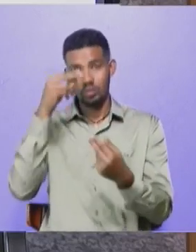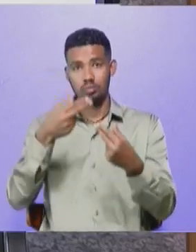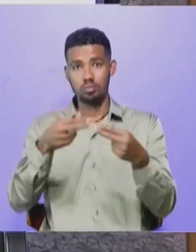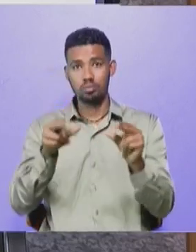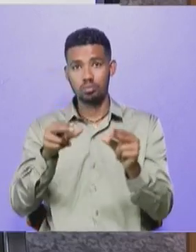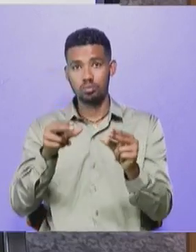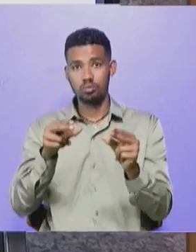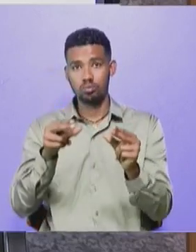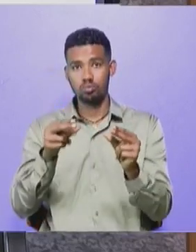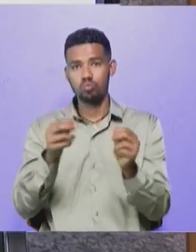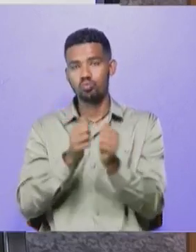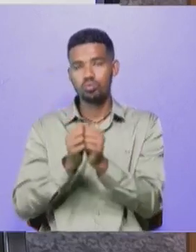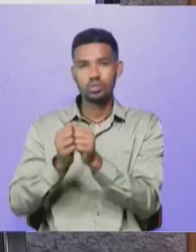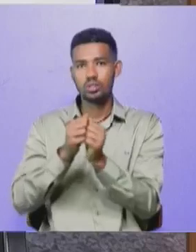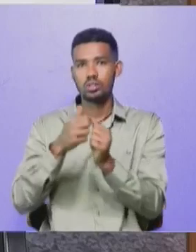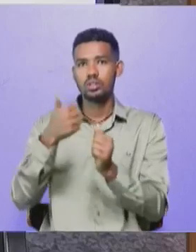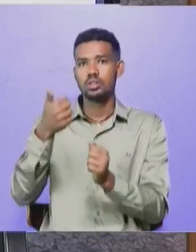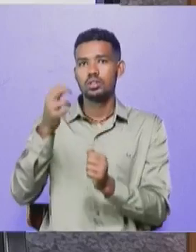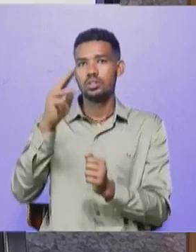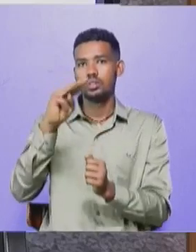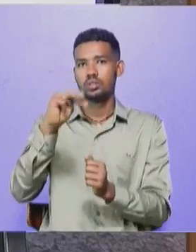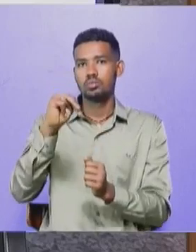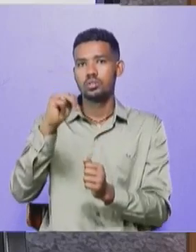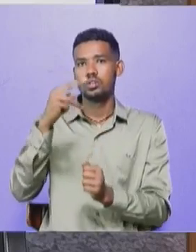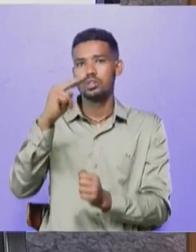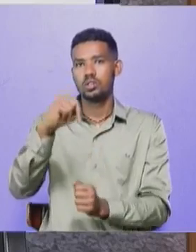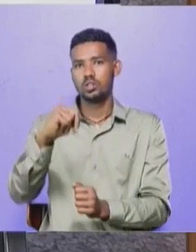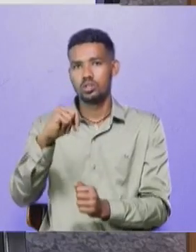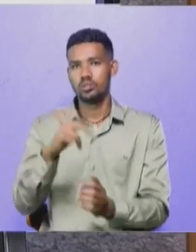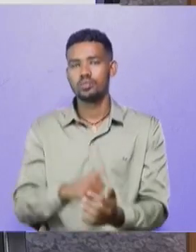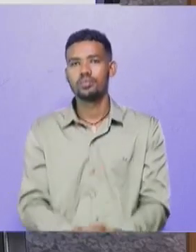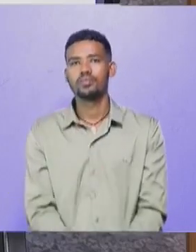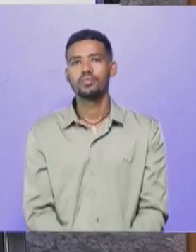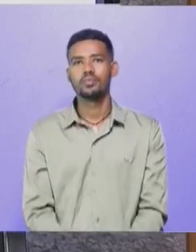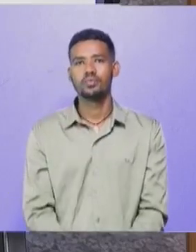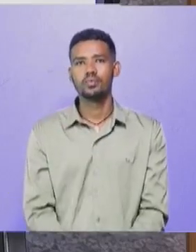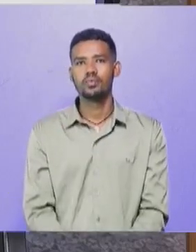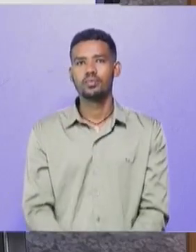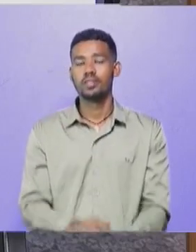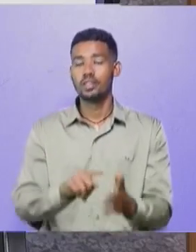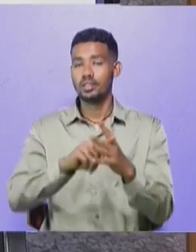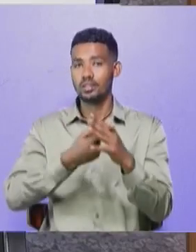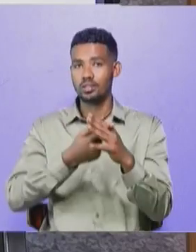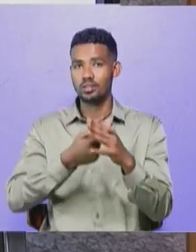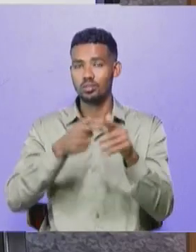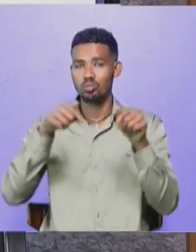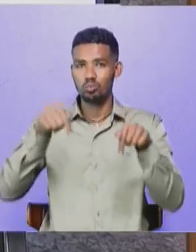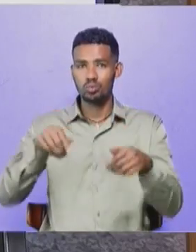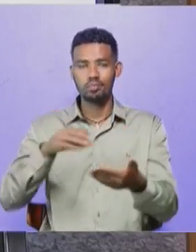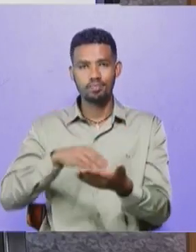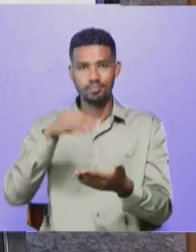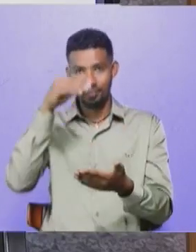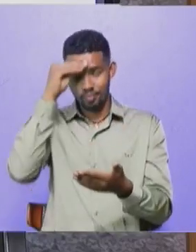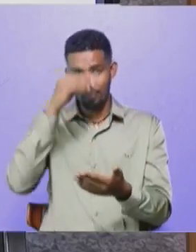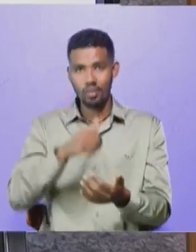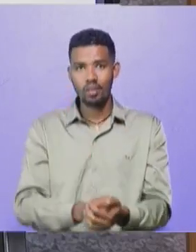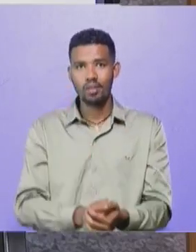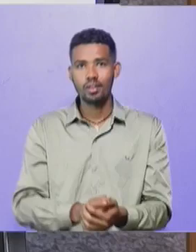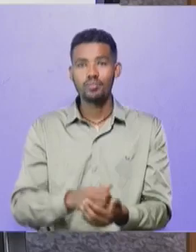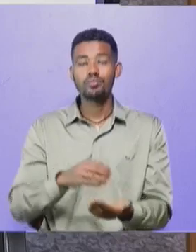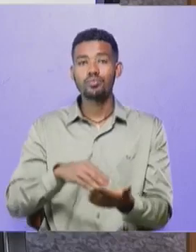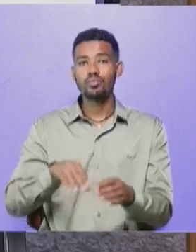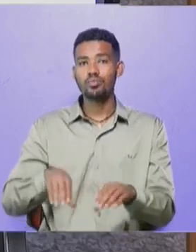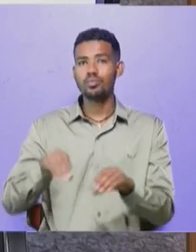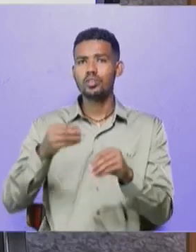Ababa Education Bureau with collaboration at this media network. Let us start today's lesson.